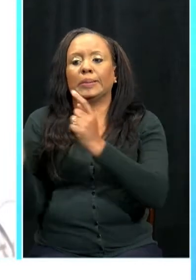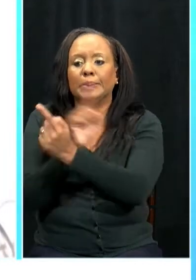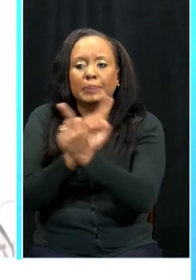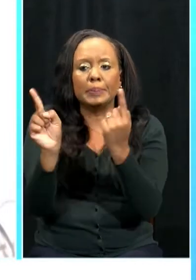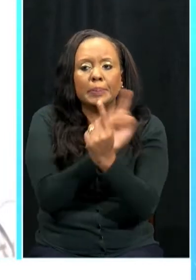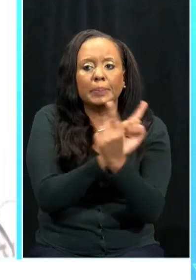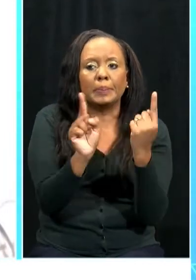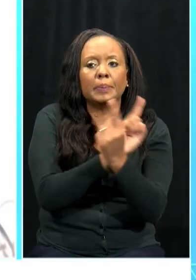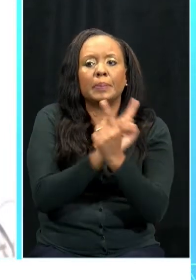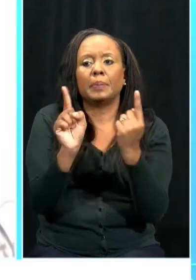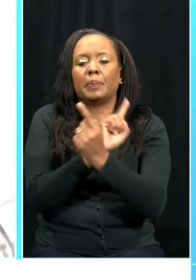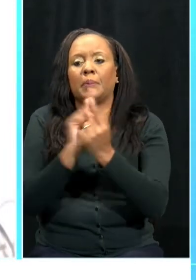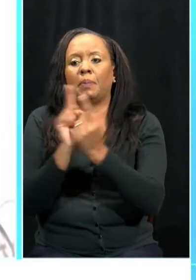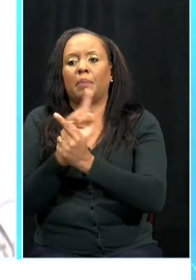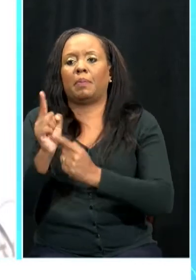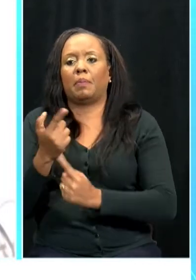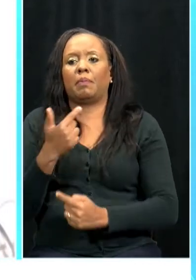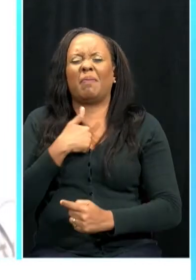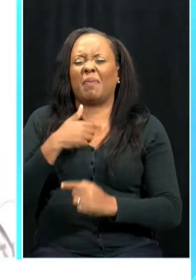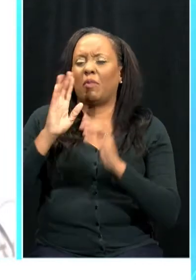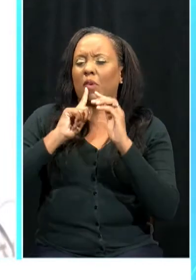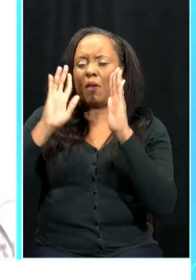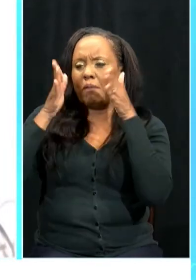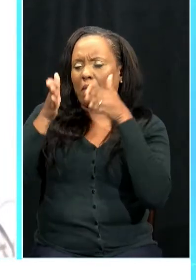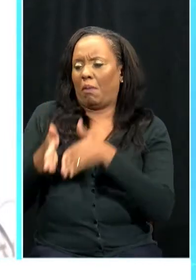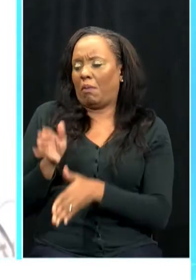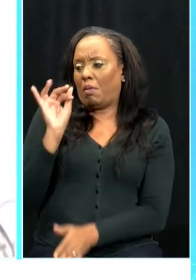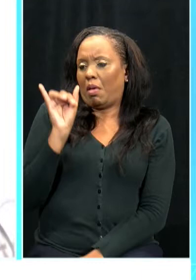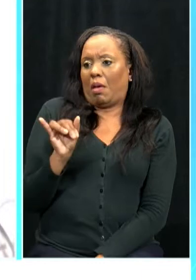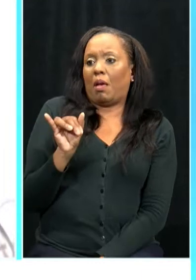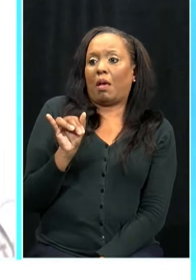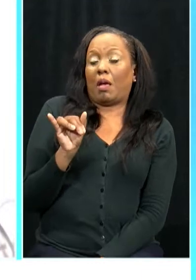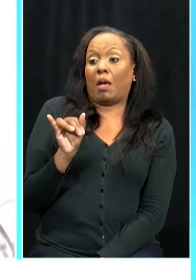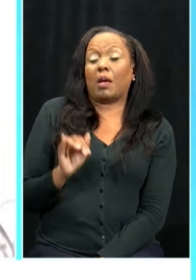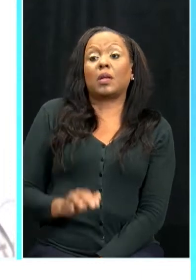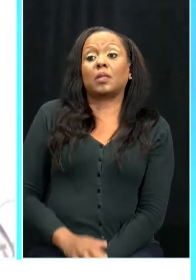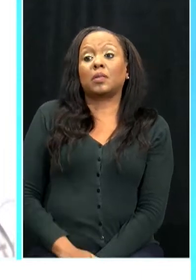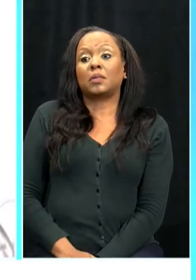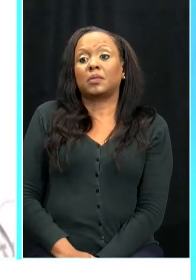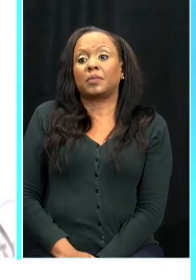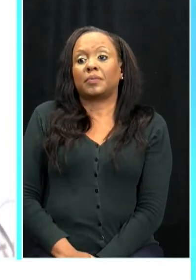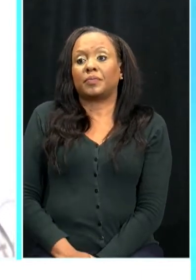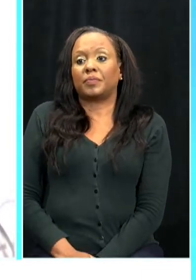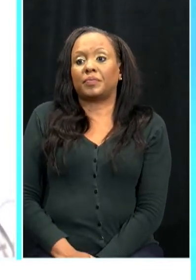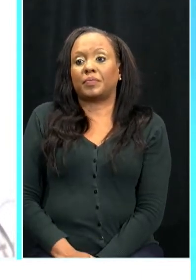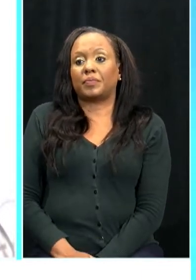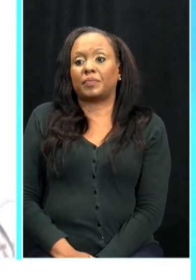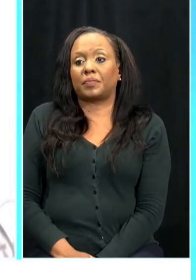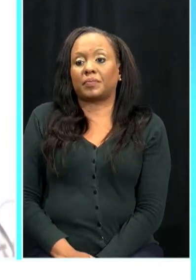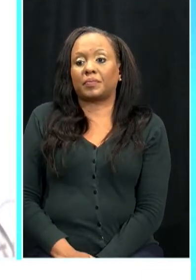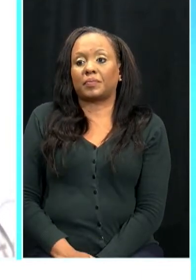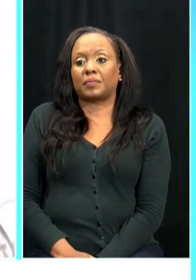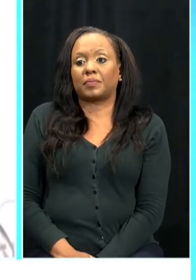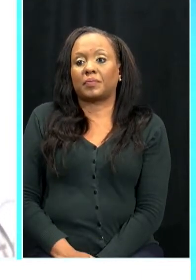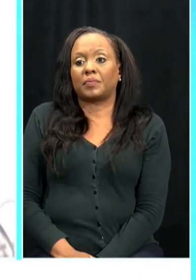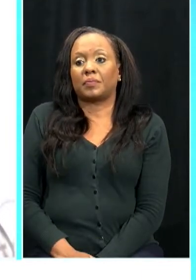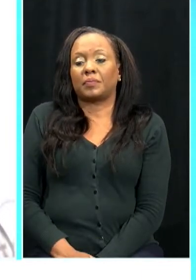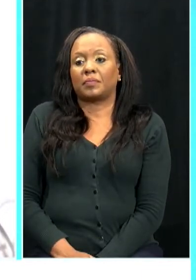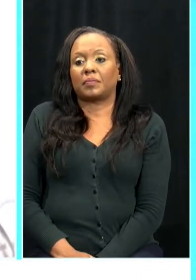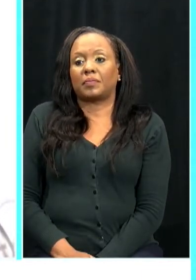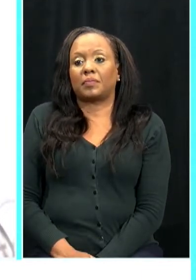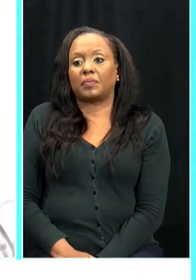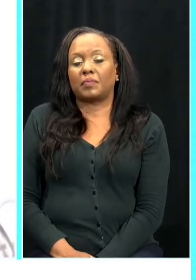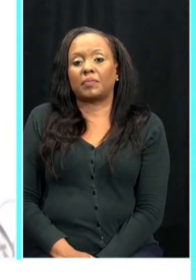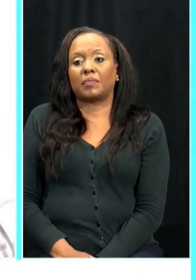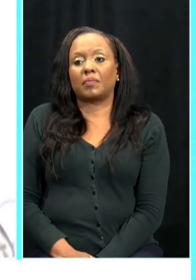So I'm a little focused on that, but as is the reaction to the electorate, I'm